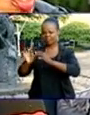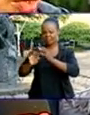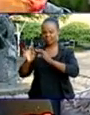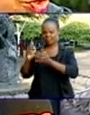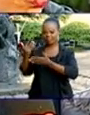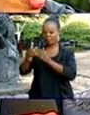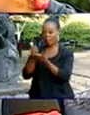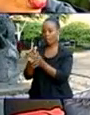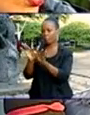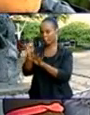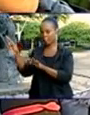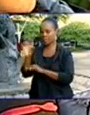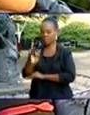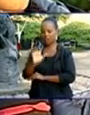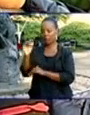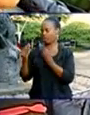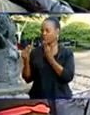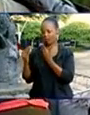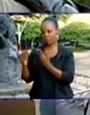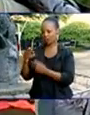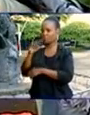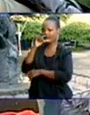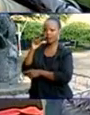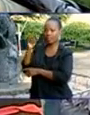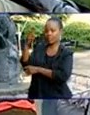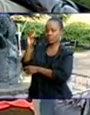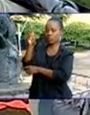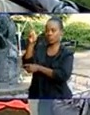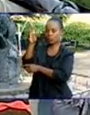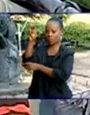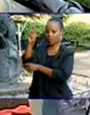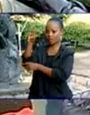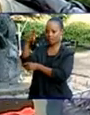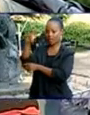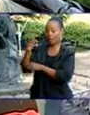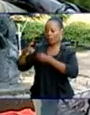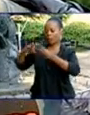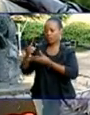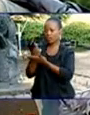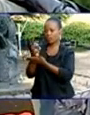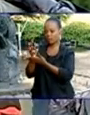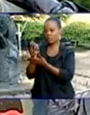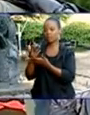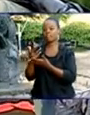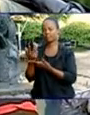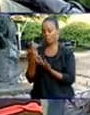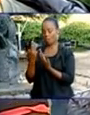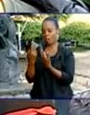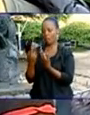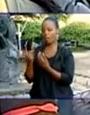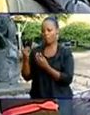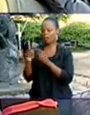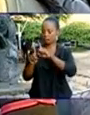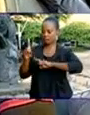South Africans. Thank you so much. Hloniphile Radebe is a social worker working in the rural areas, and we really do hope that this is a